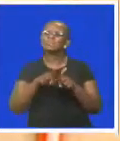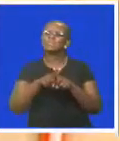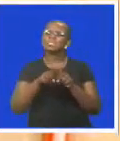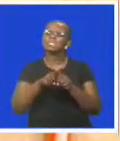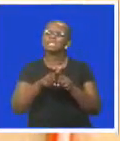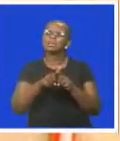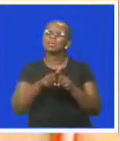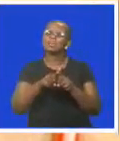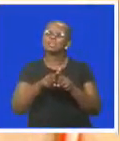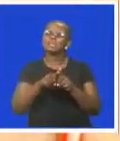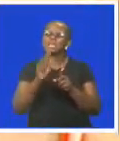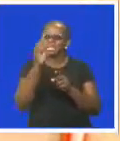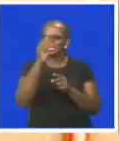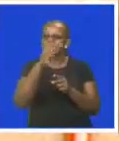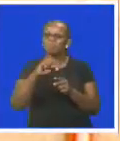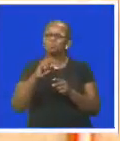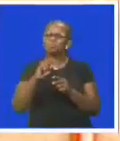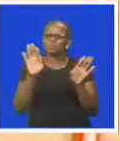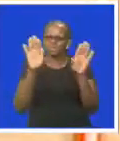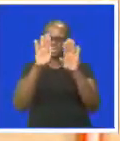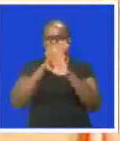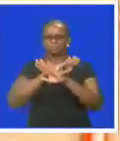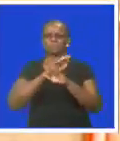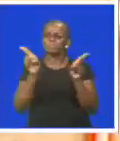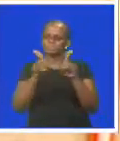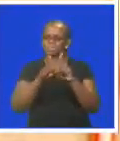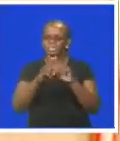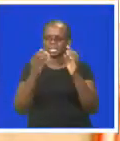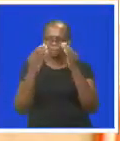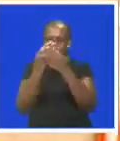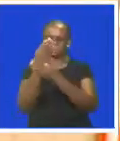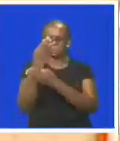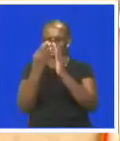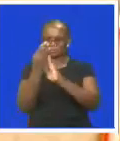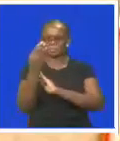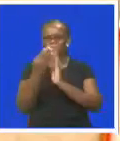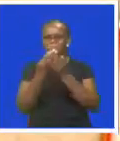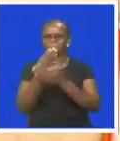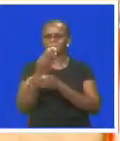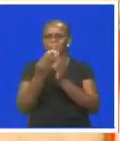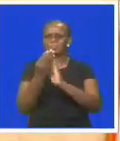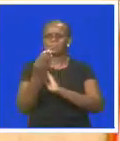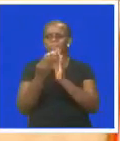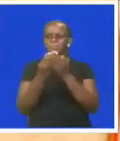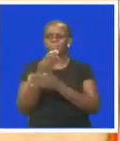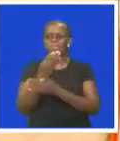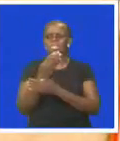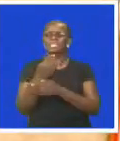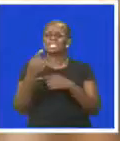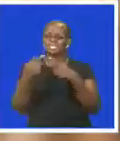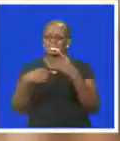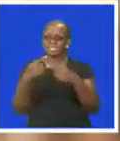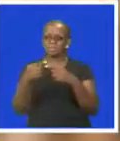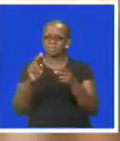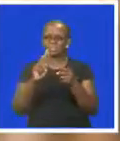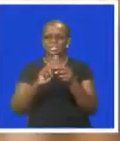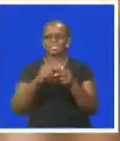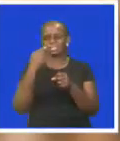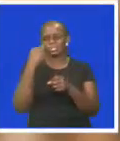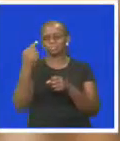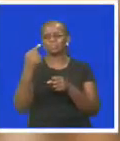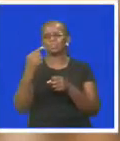a moon, and we also say it is shaped like a banana. So this one is a crescent. Let us go through the shapes once